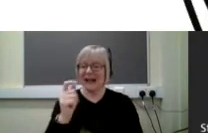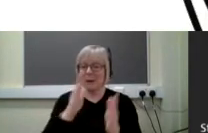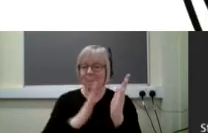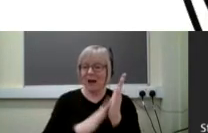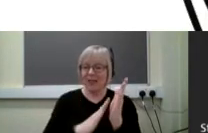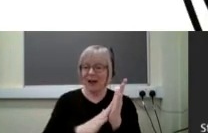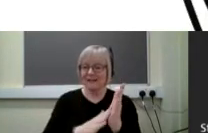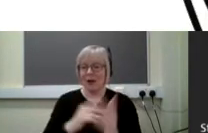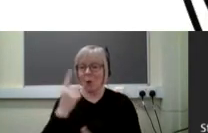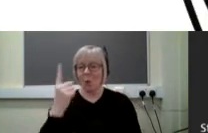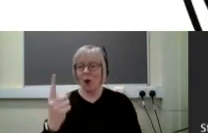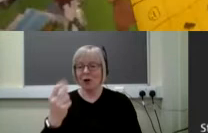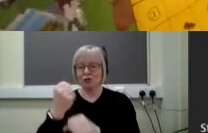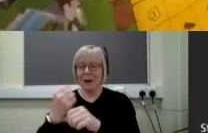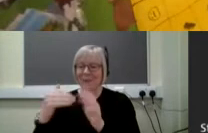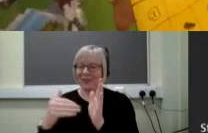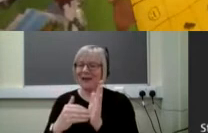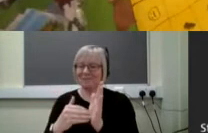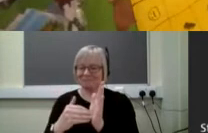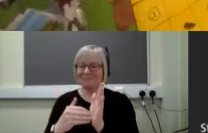grandmother. Next slide.